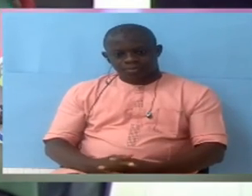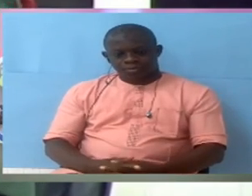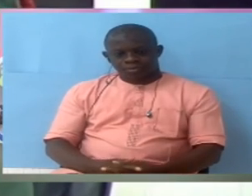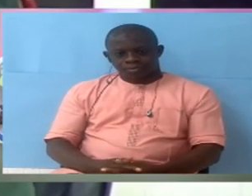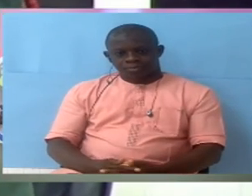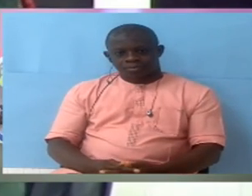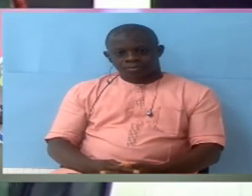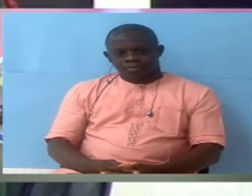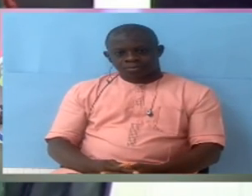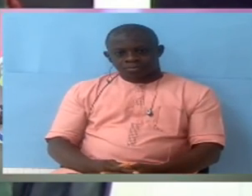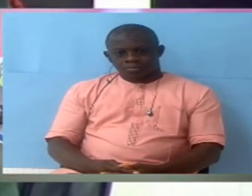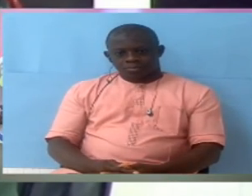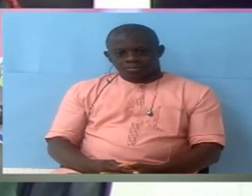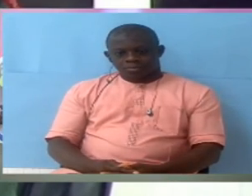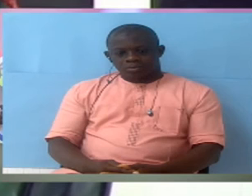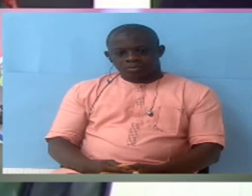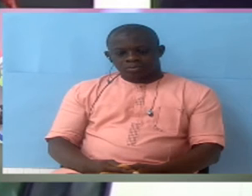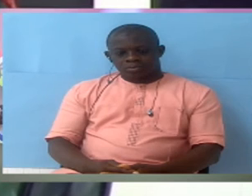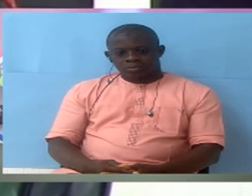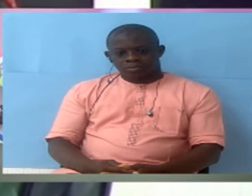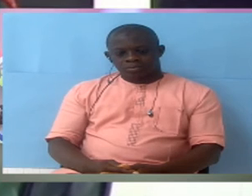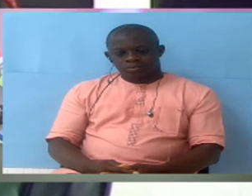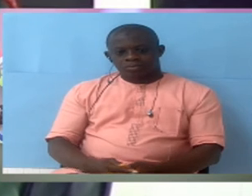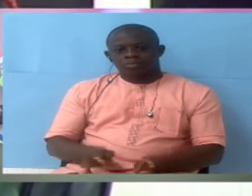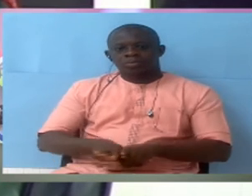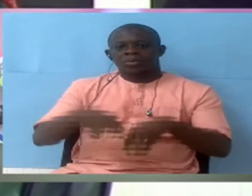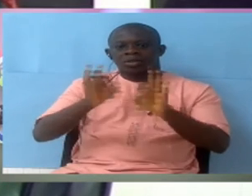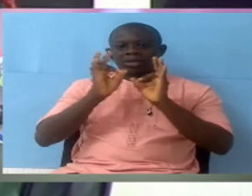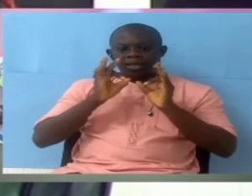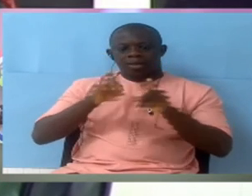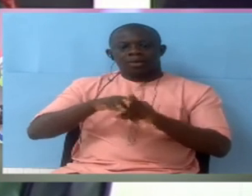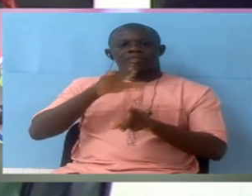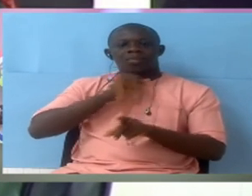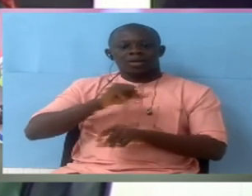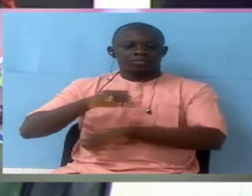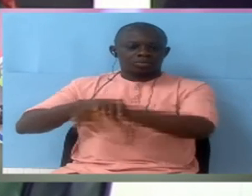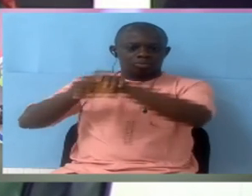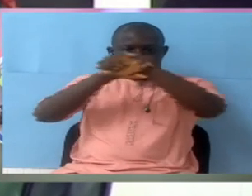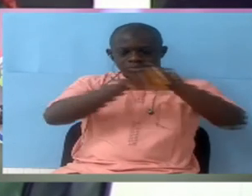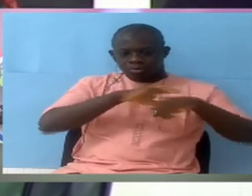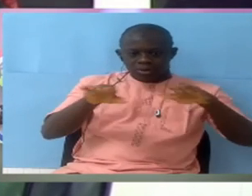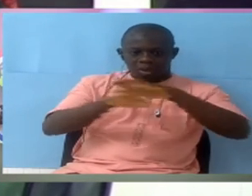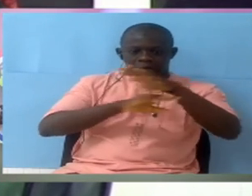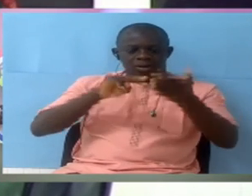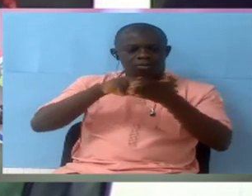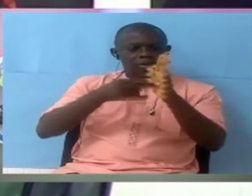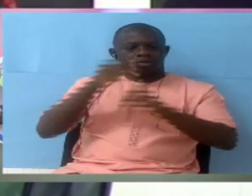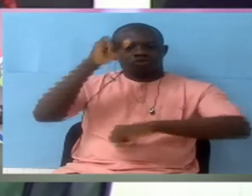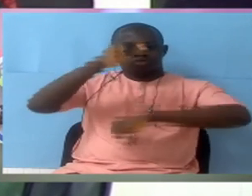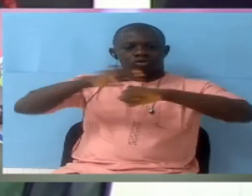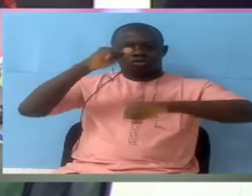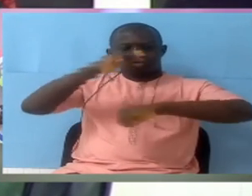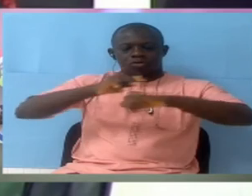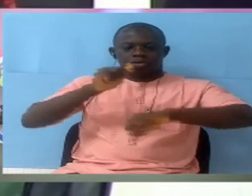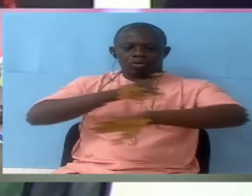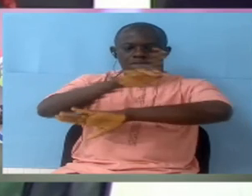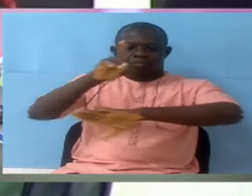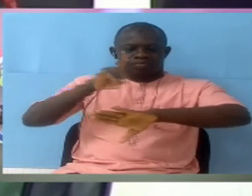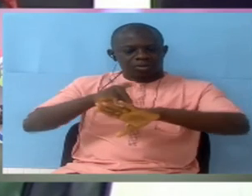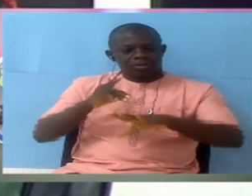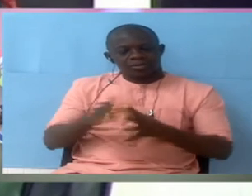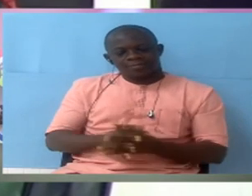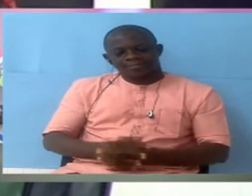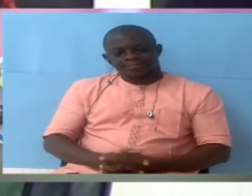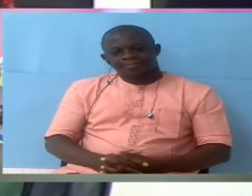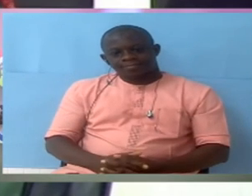Take him down is to go to the torture arena. Bodege ñu ne wacce ko rek moy dañ la yobbu pour mititan la.